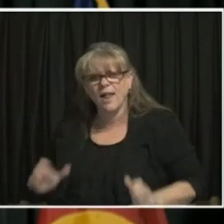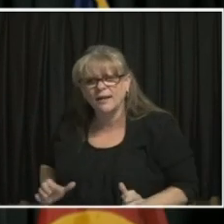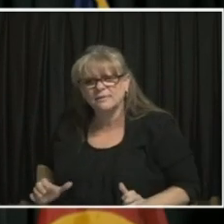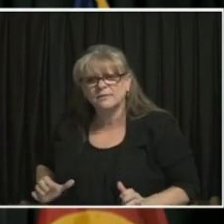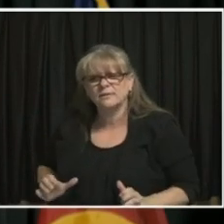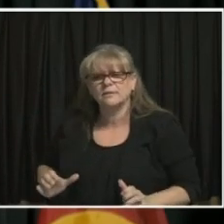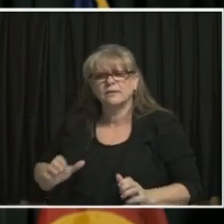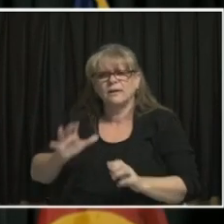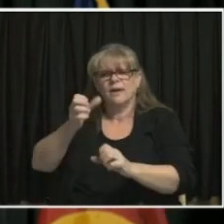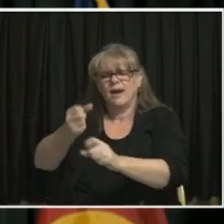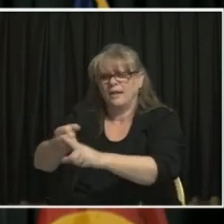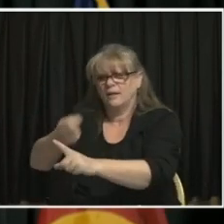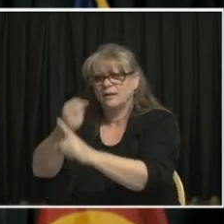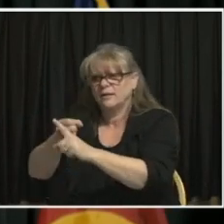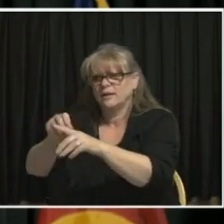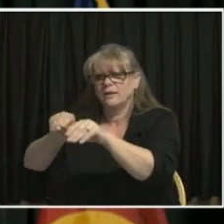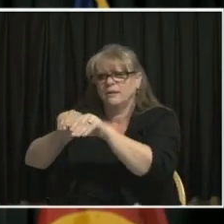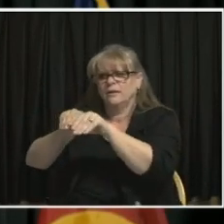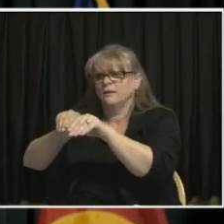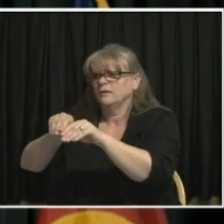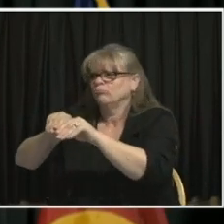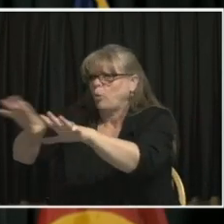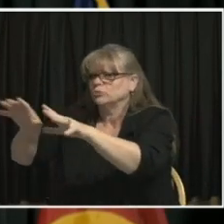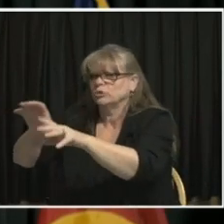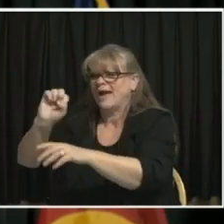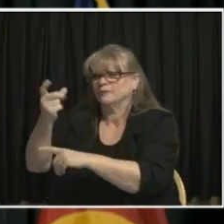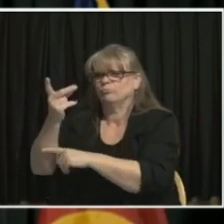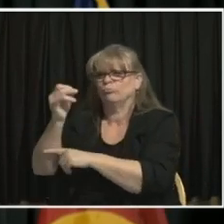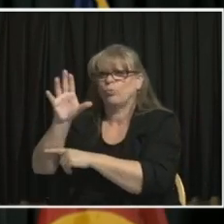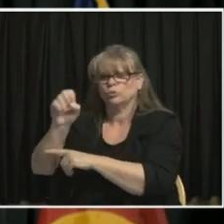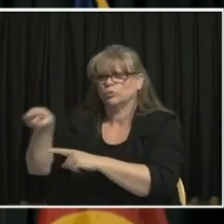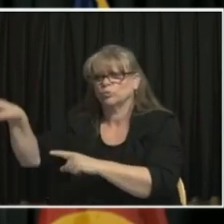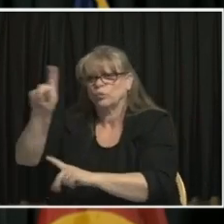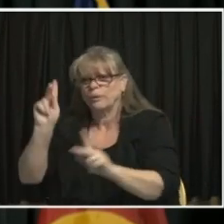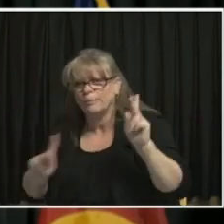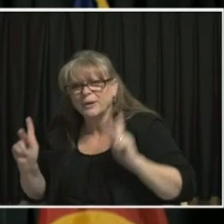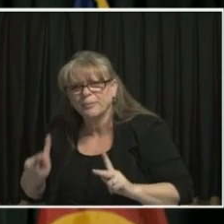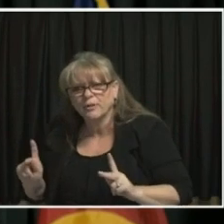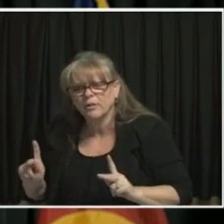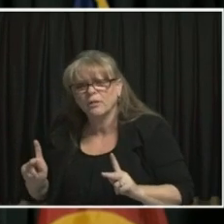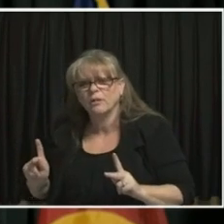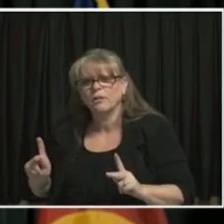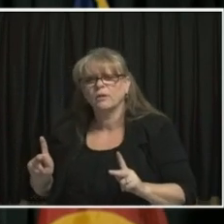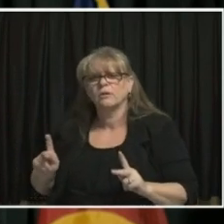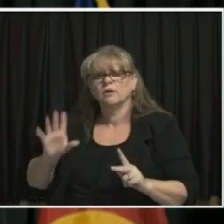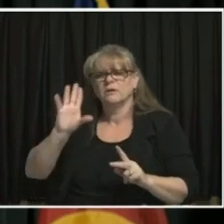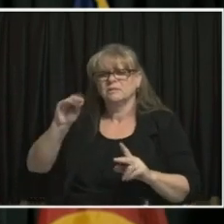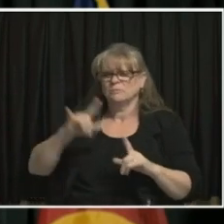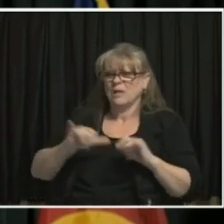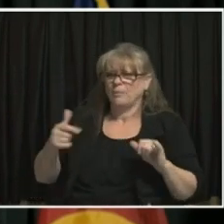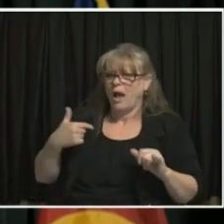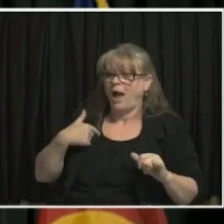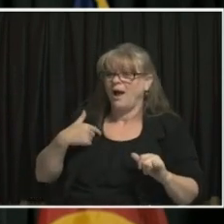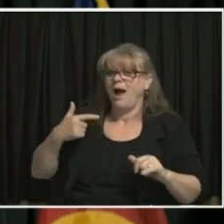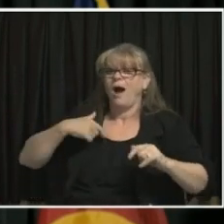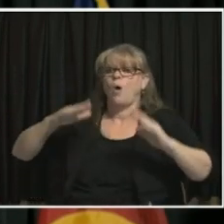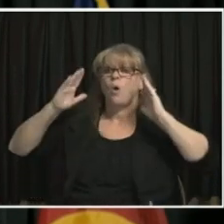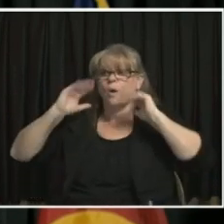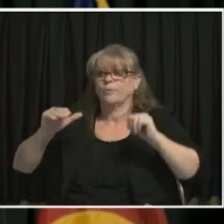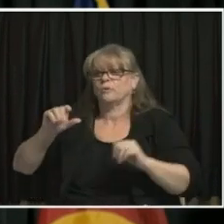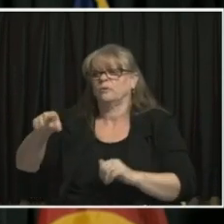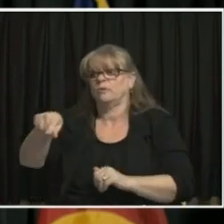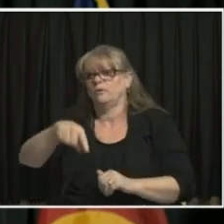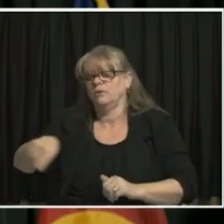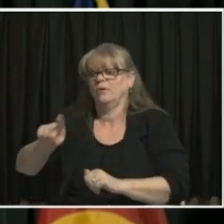disappointing to see that. And at the same time, I really hoped that that they would be okay and safe throughout this,